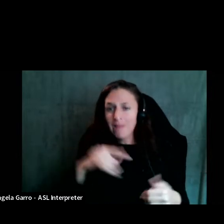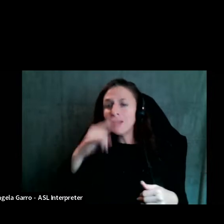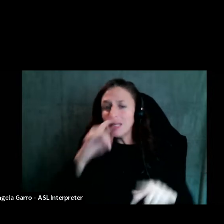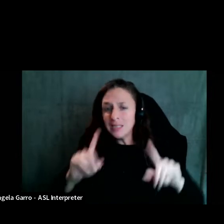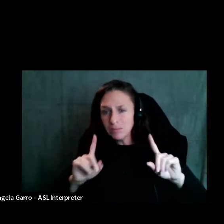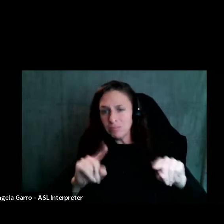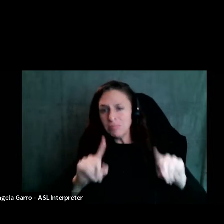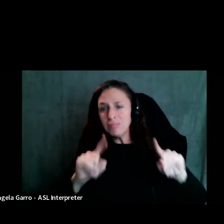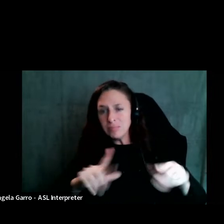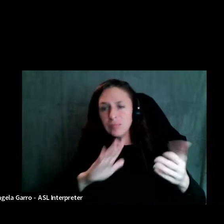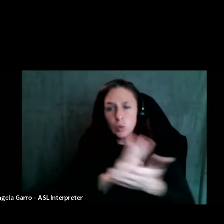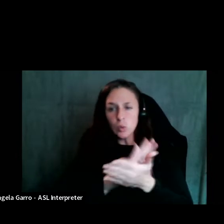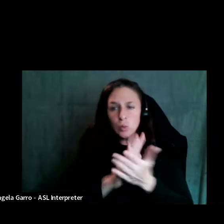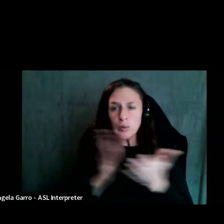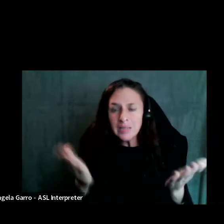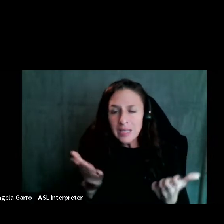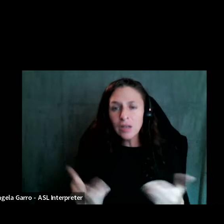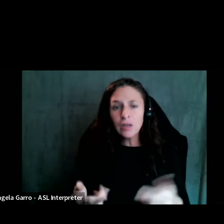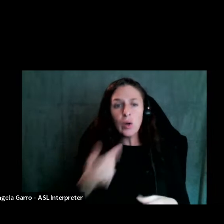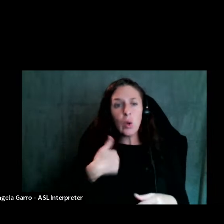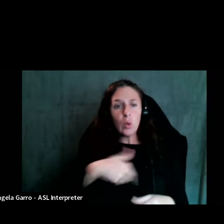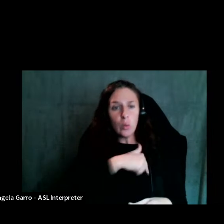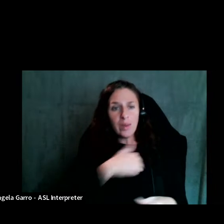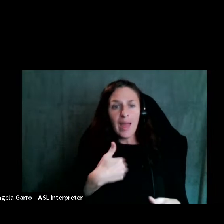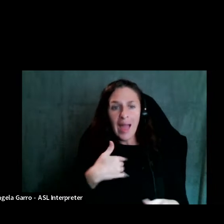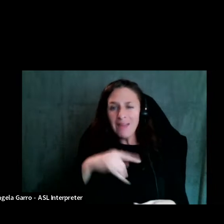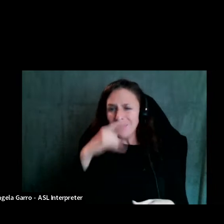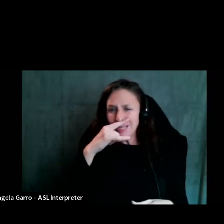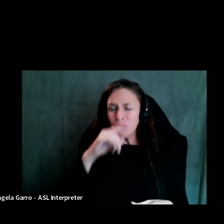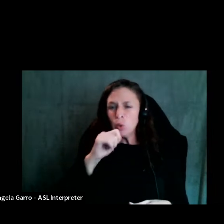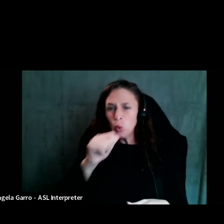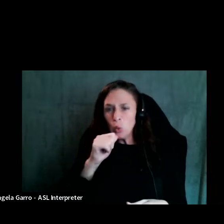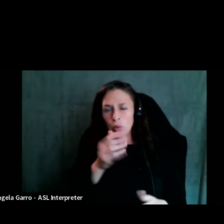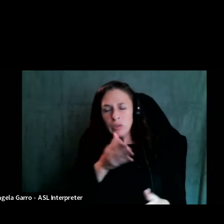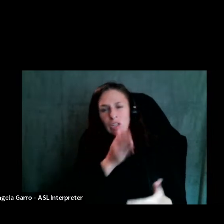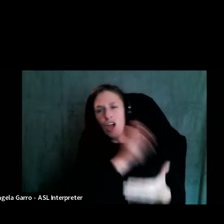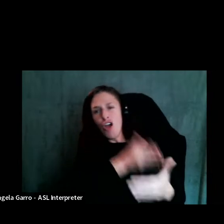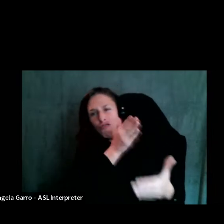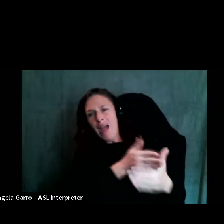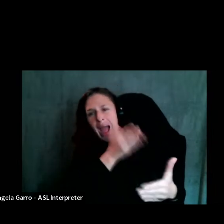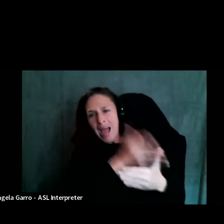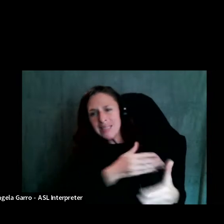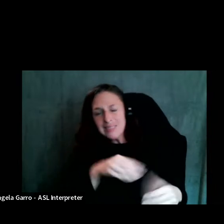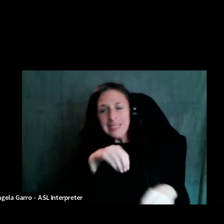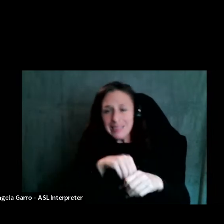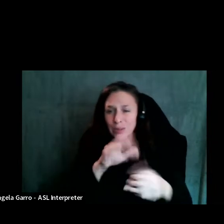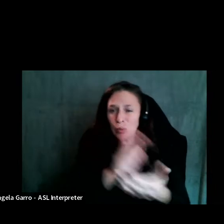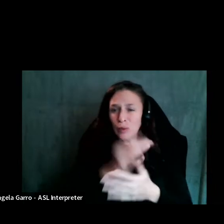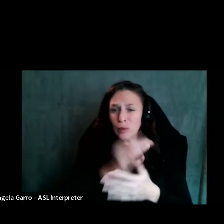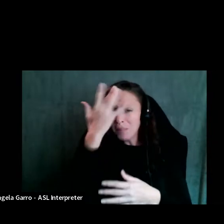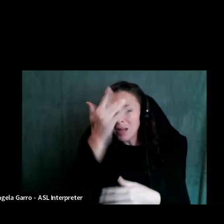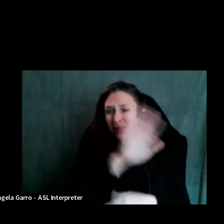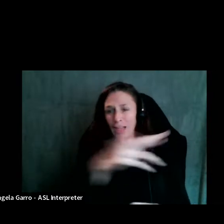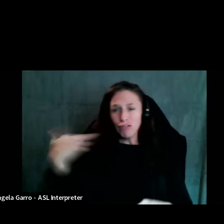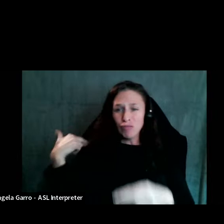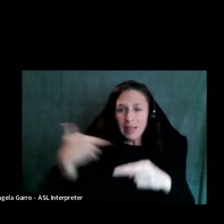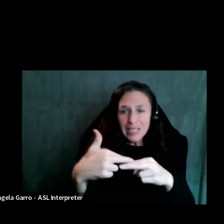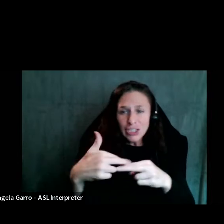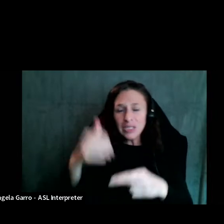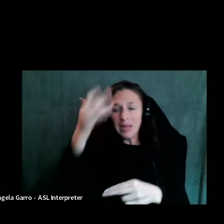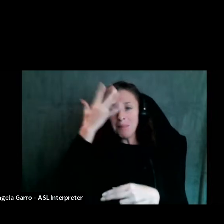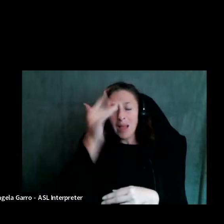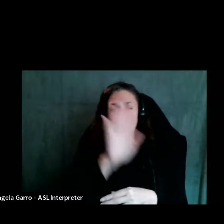schools here. We have children that are harassed in schools because of their religion, because of their ethnic